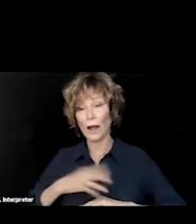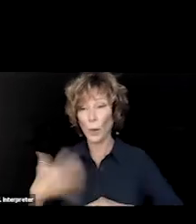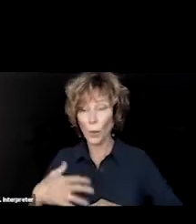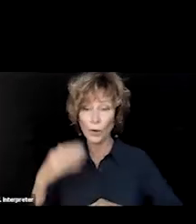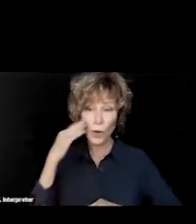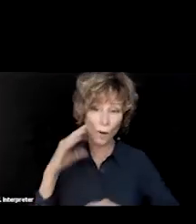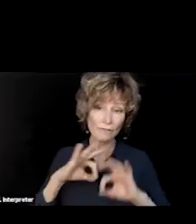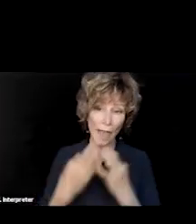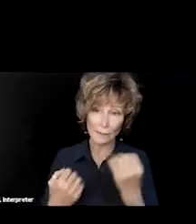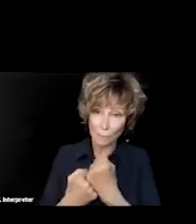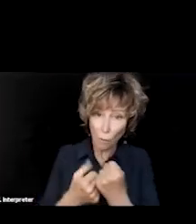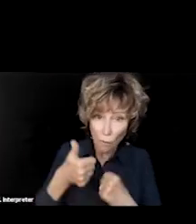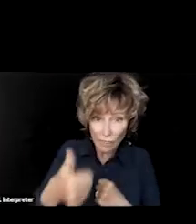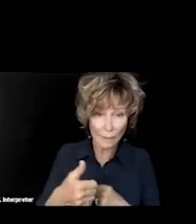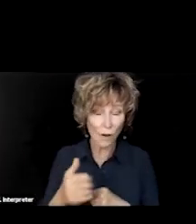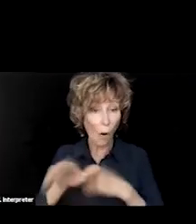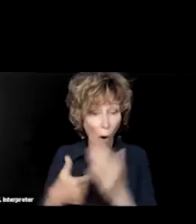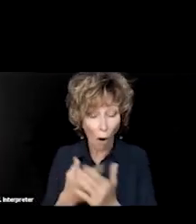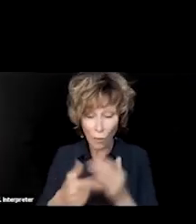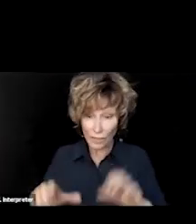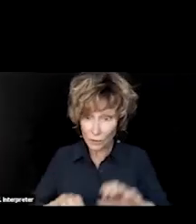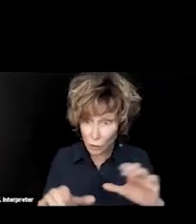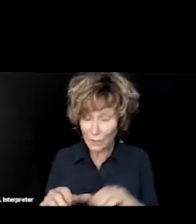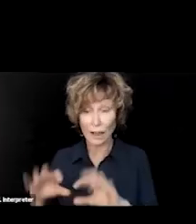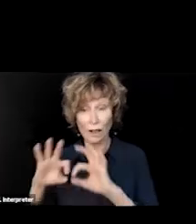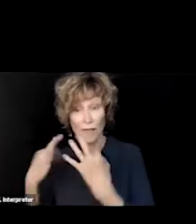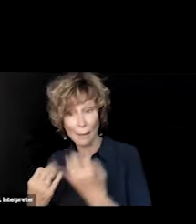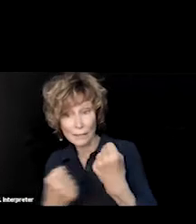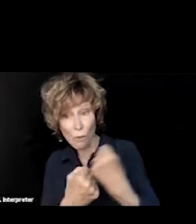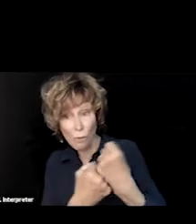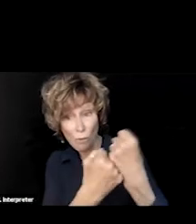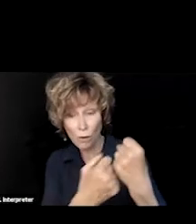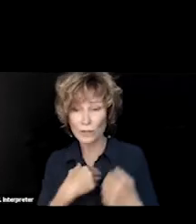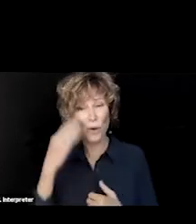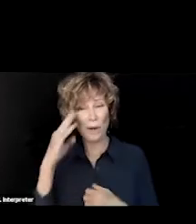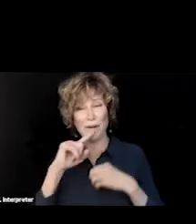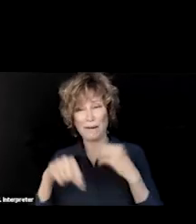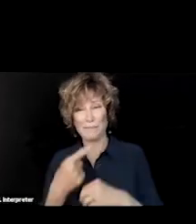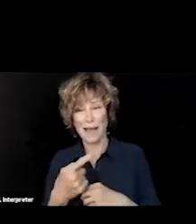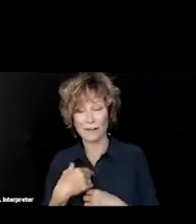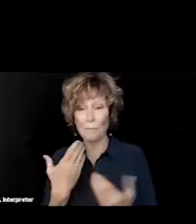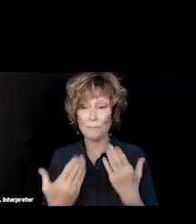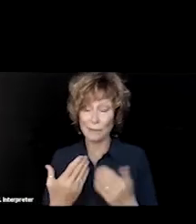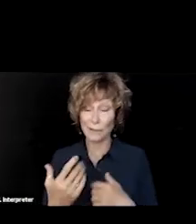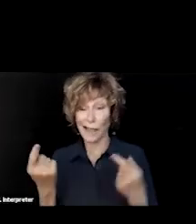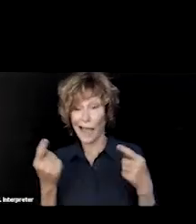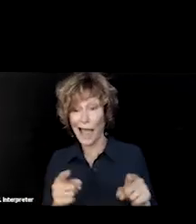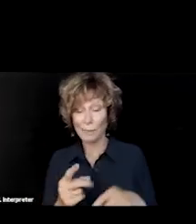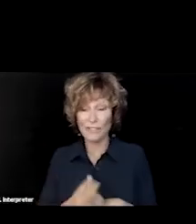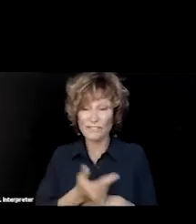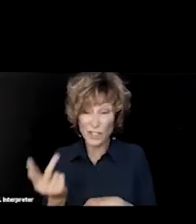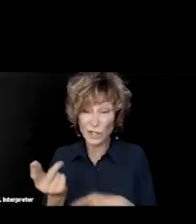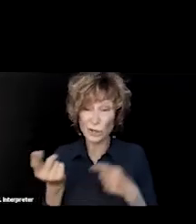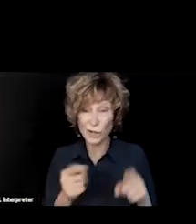back, knowing their efforts are being reinforced from home. You know what I'm talking about. Maybe you've only had a few